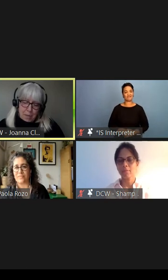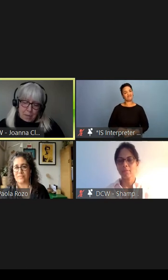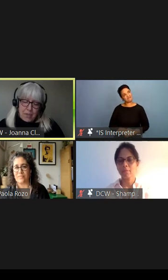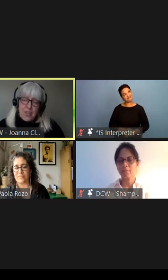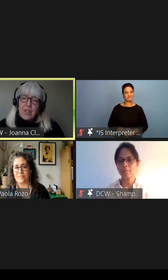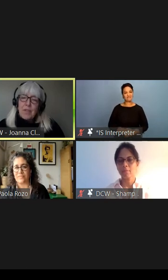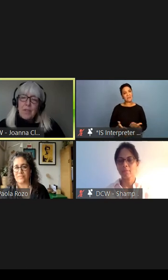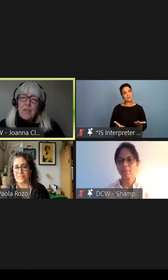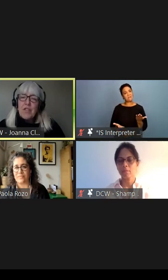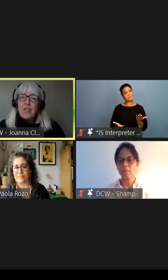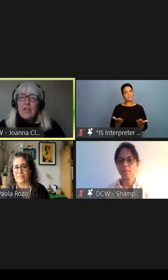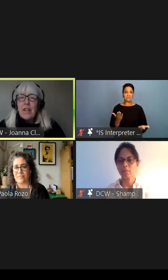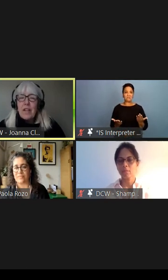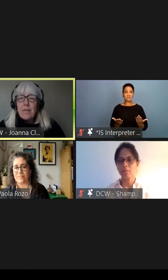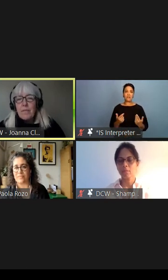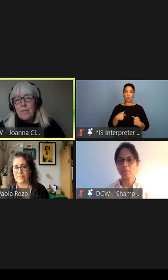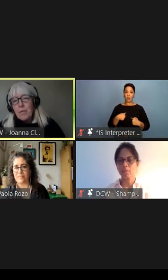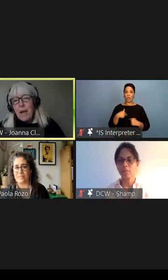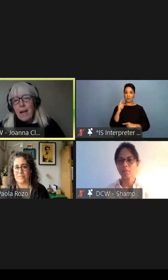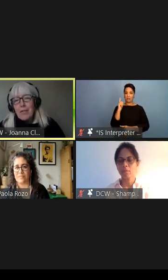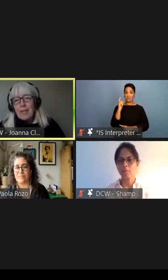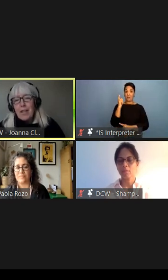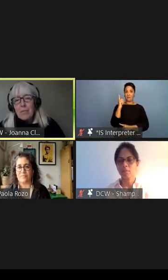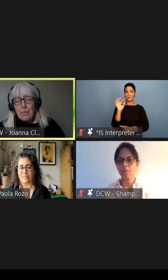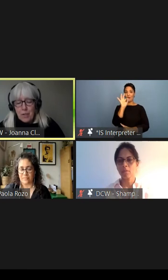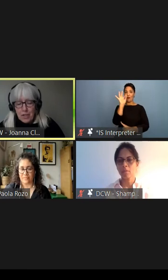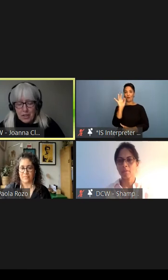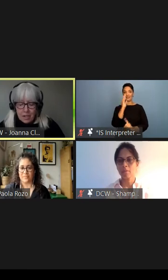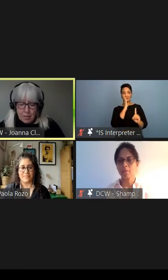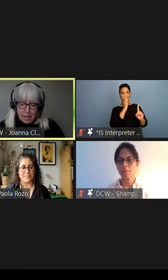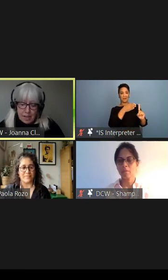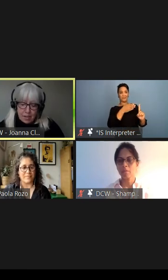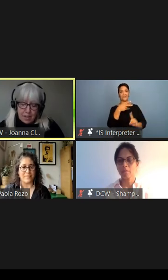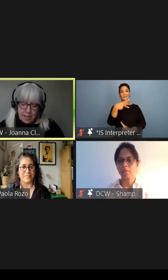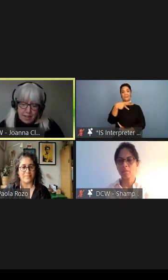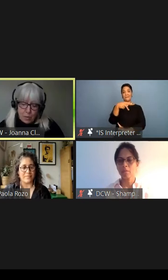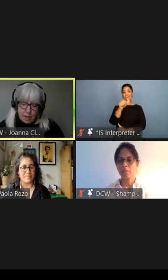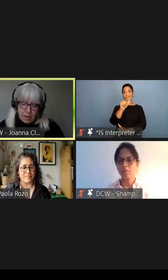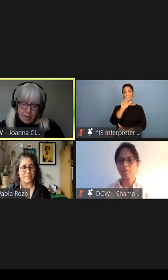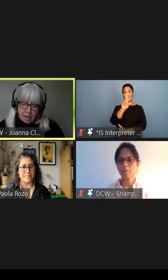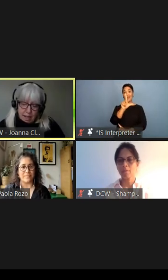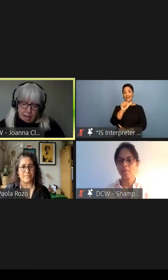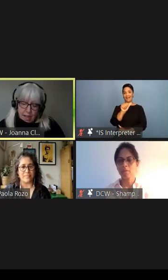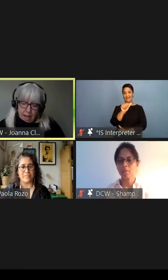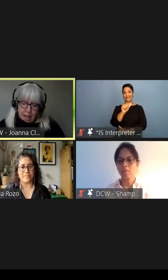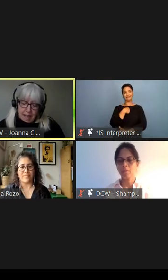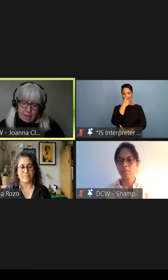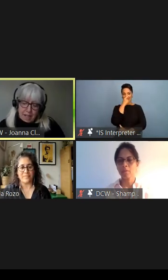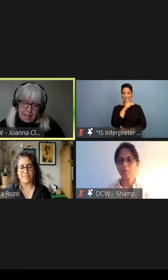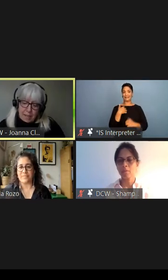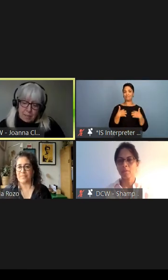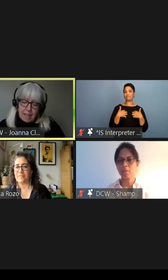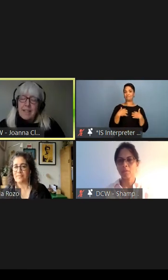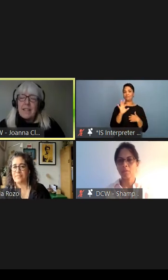maybe we could start with a question for Paula, which I think is a really interesting one.